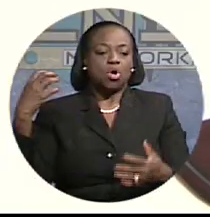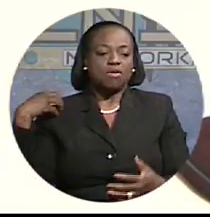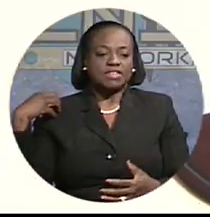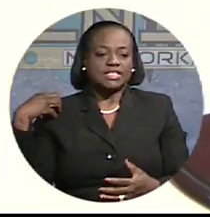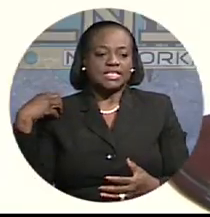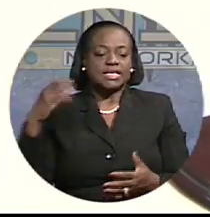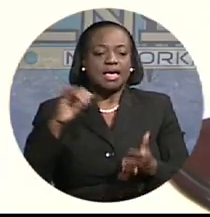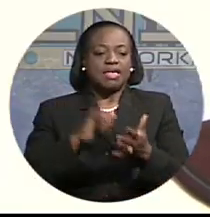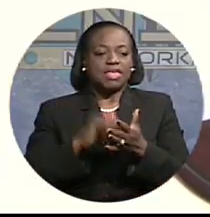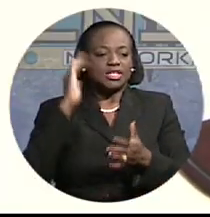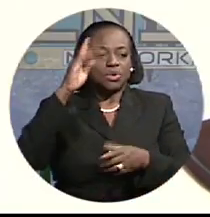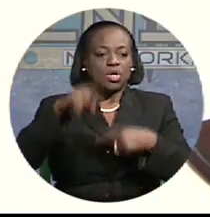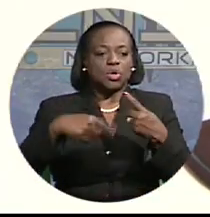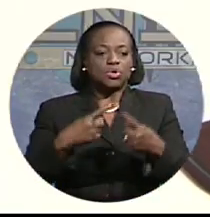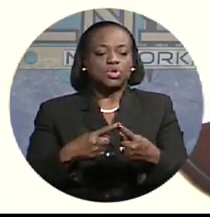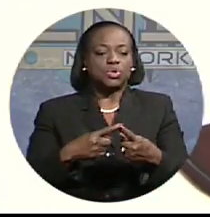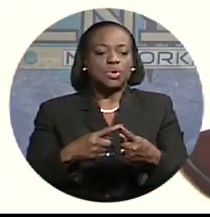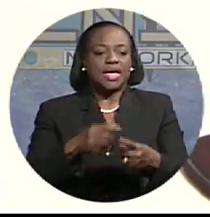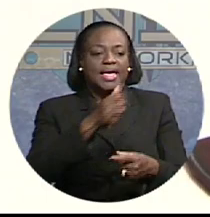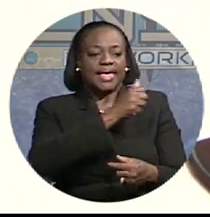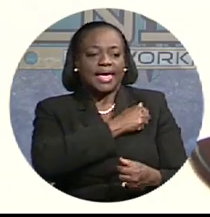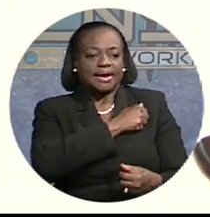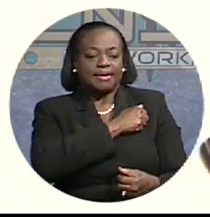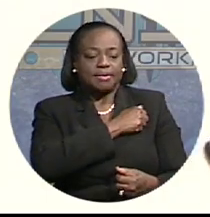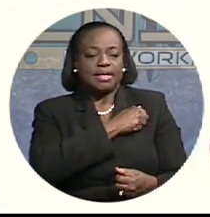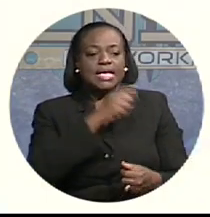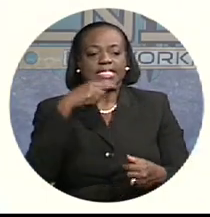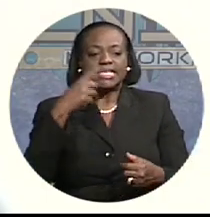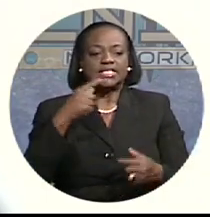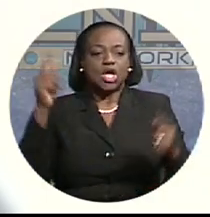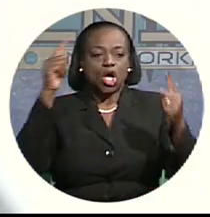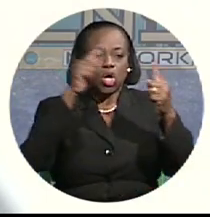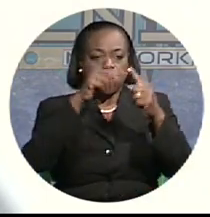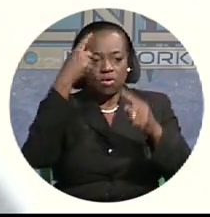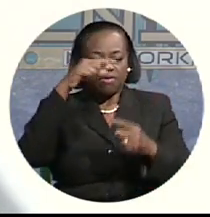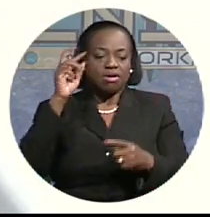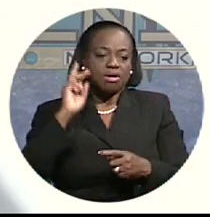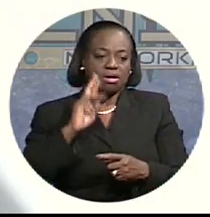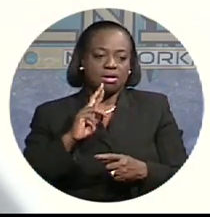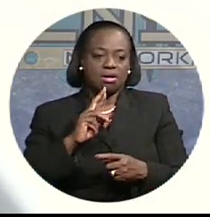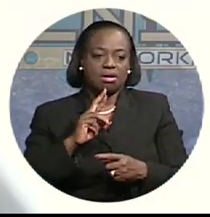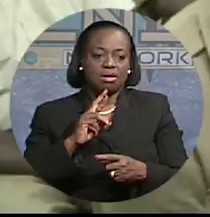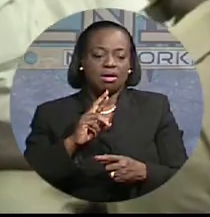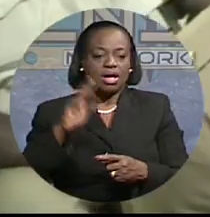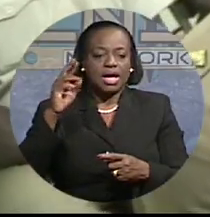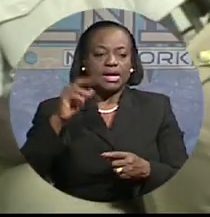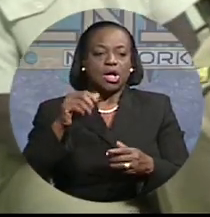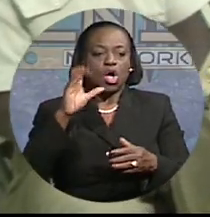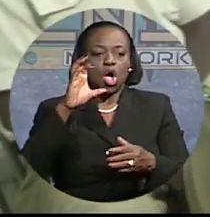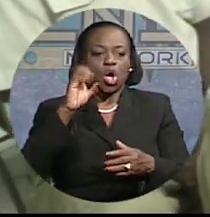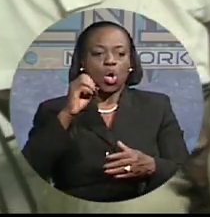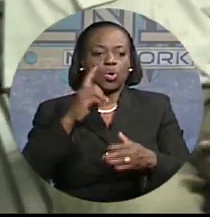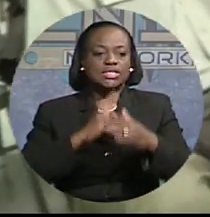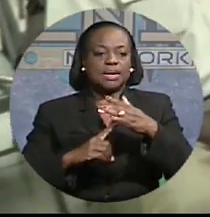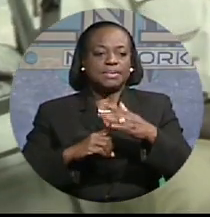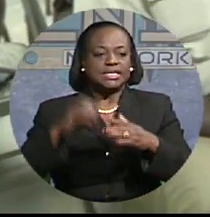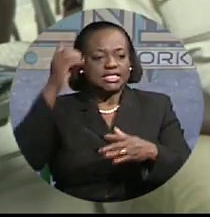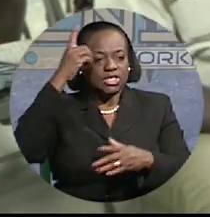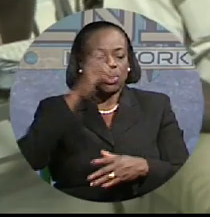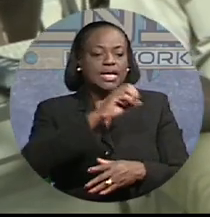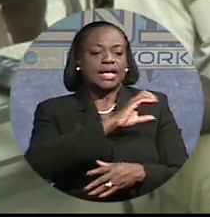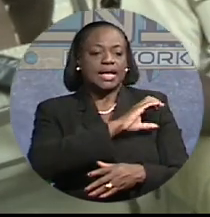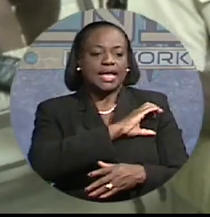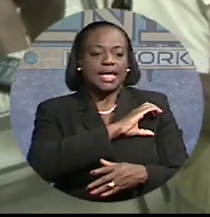by the new Bahamas-Canada agreement. She says the goal for her and her co-deputy, Duan Clare, is to help change the mindset of prison staff